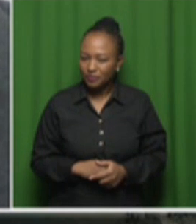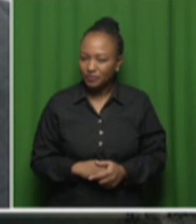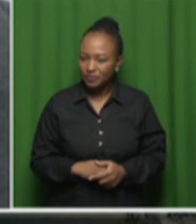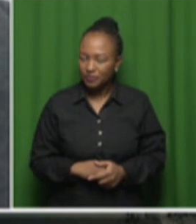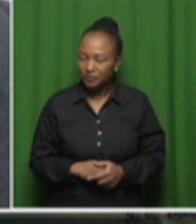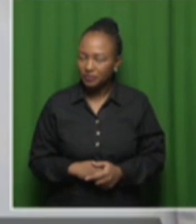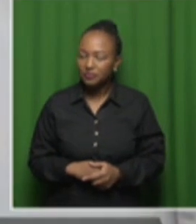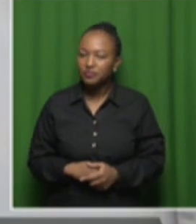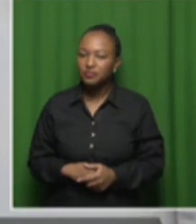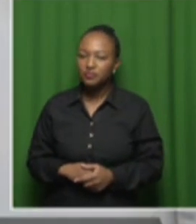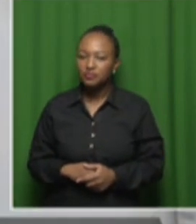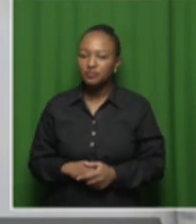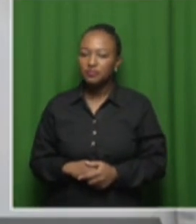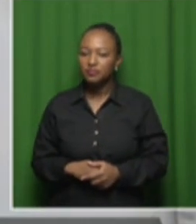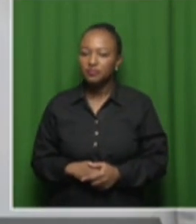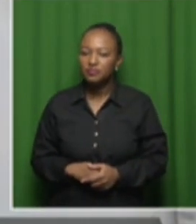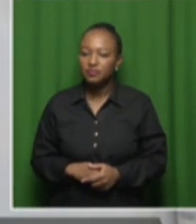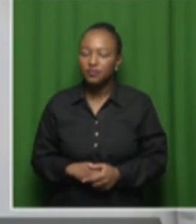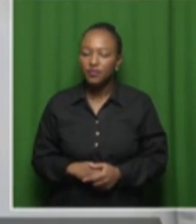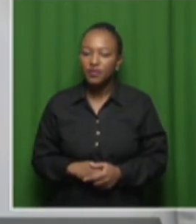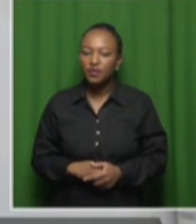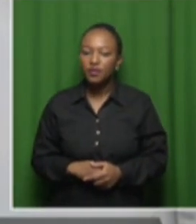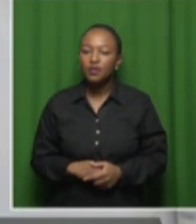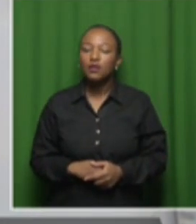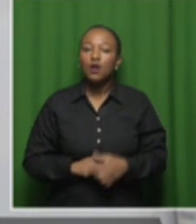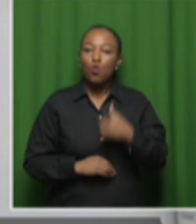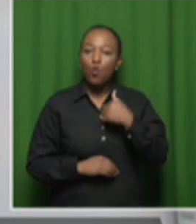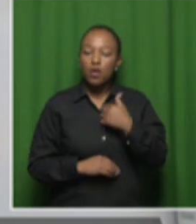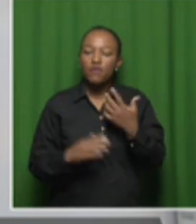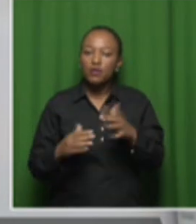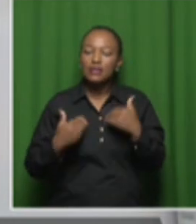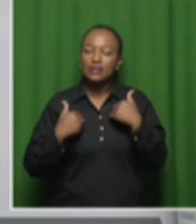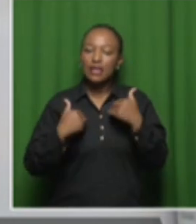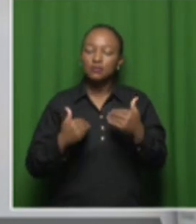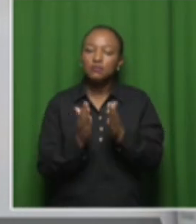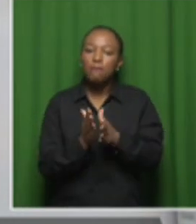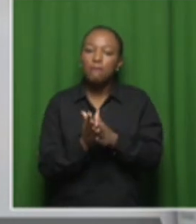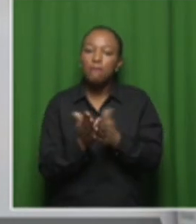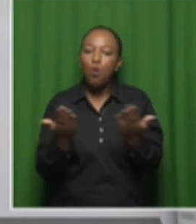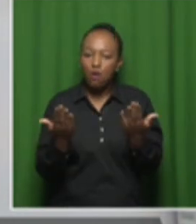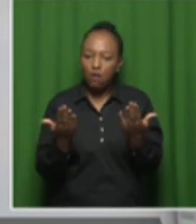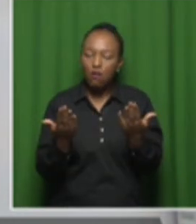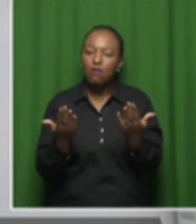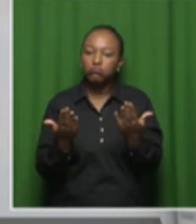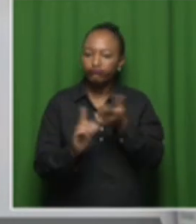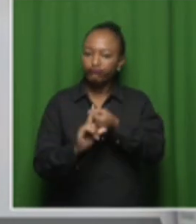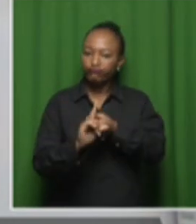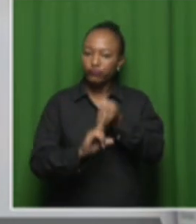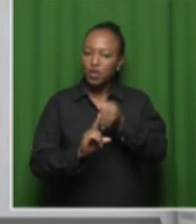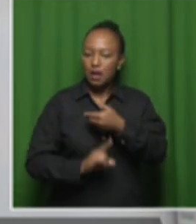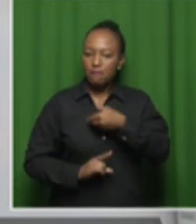By opening, at Spot Blue Downs High, we have started a book drive with our parents. We reached out to our parents